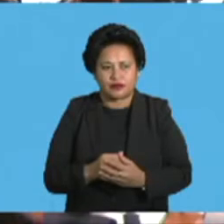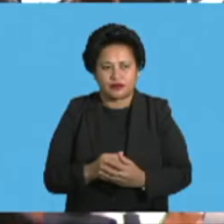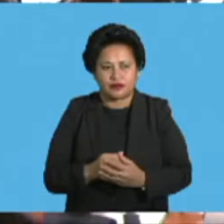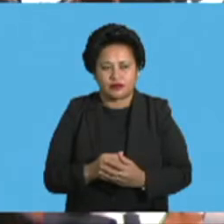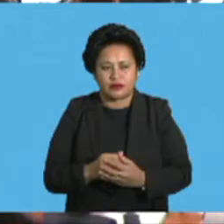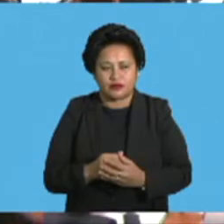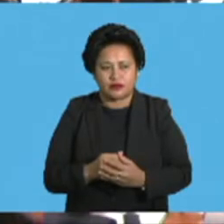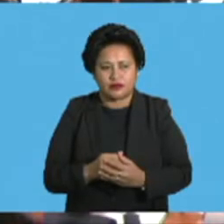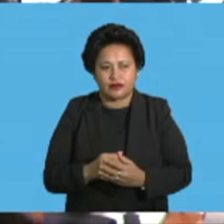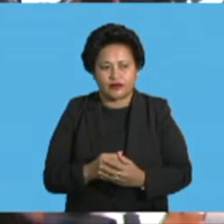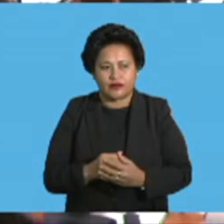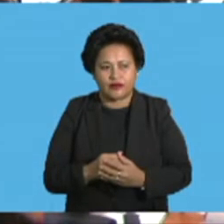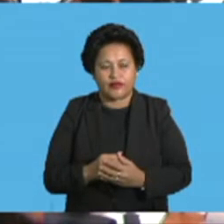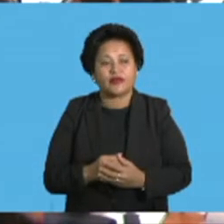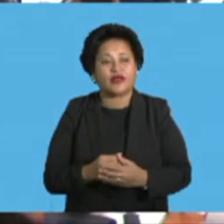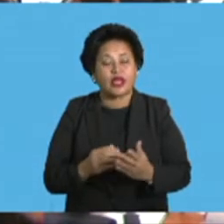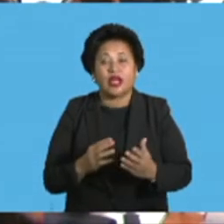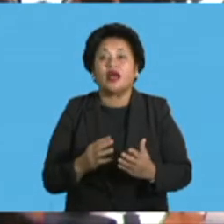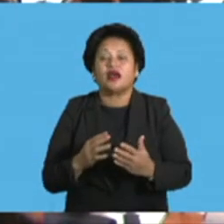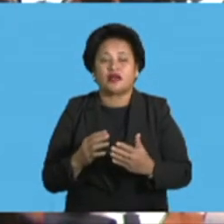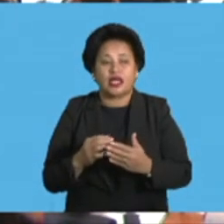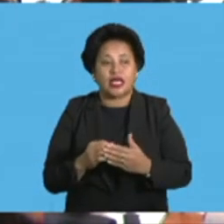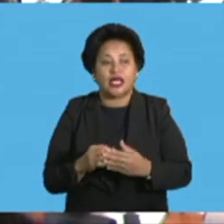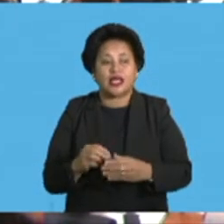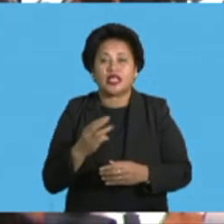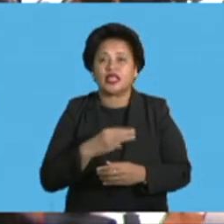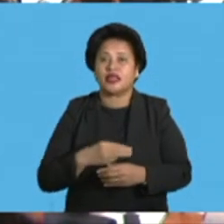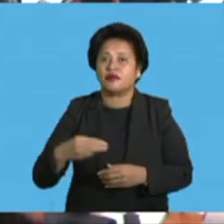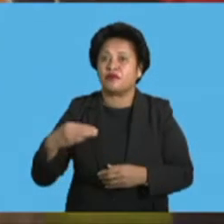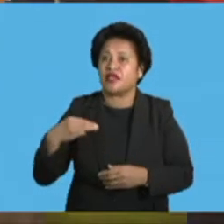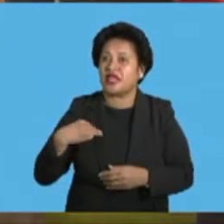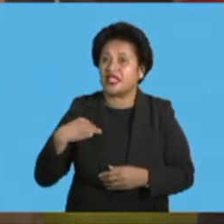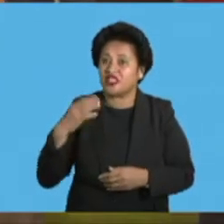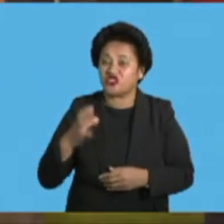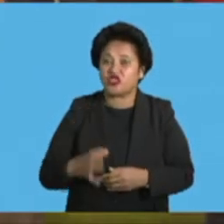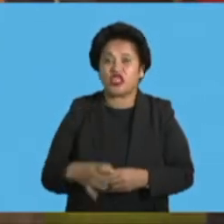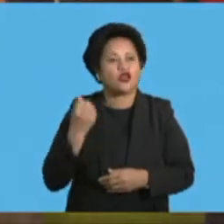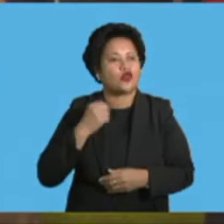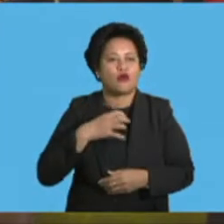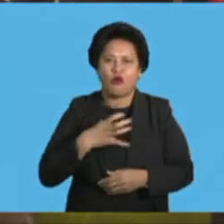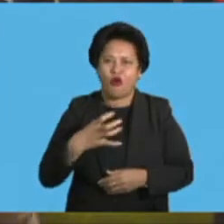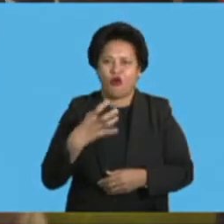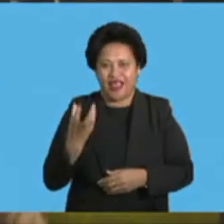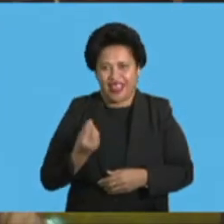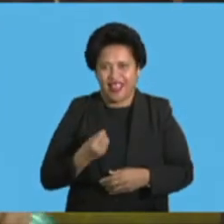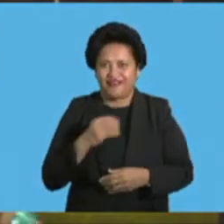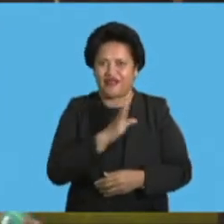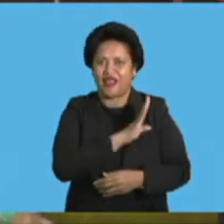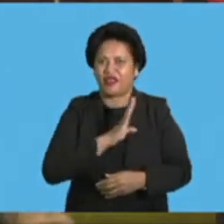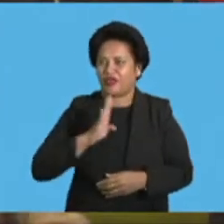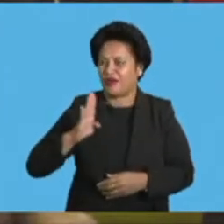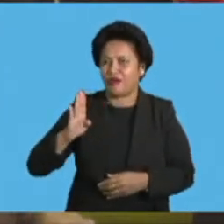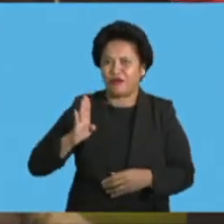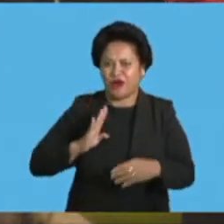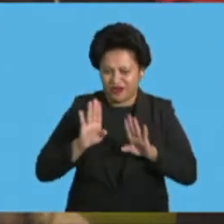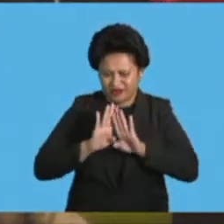Mr. Speaker, in answer to the question, the ministry no longer has an appeals board to which teachers can lodge their